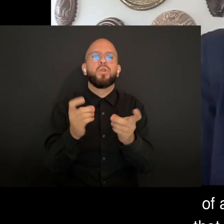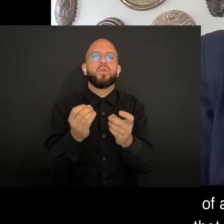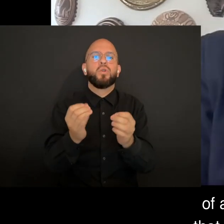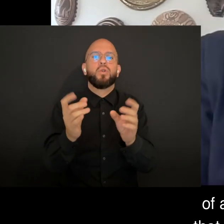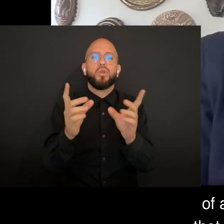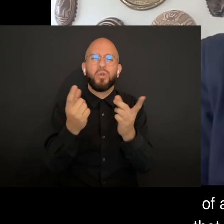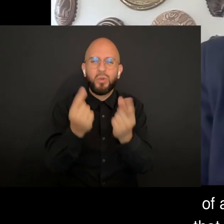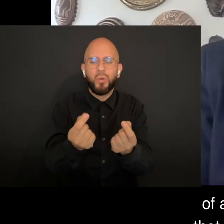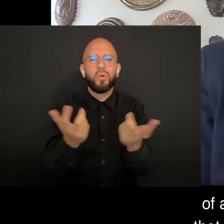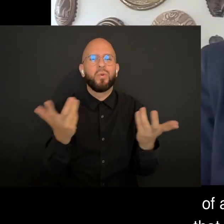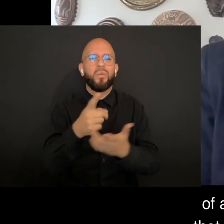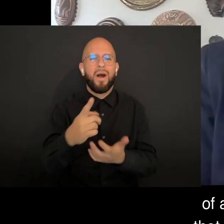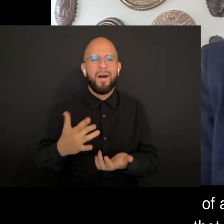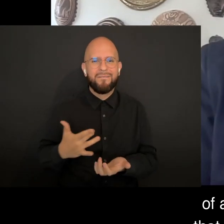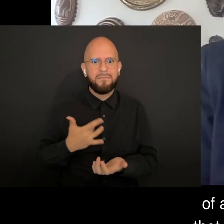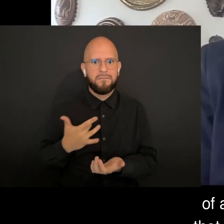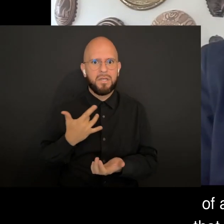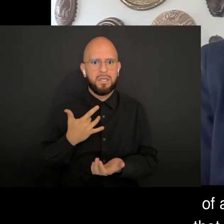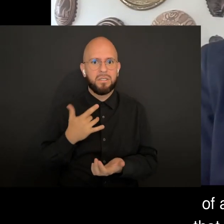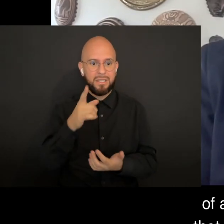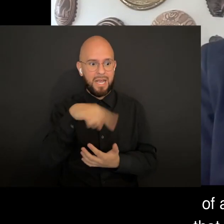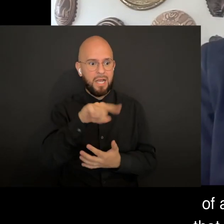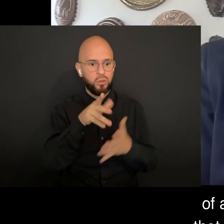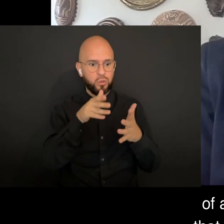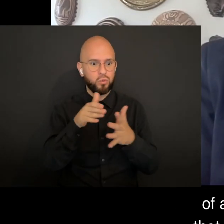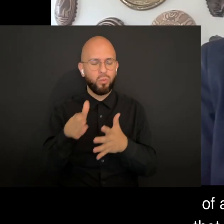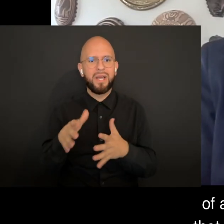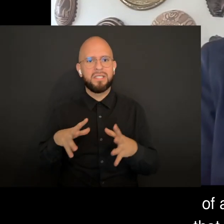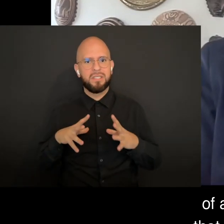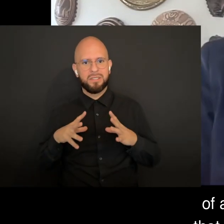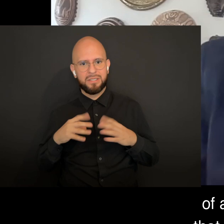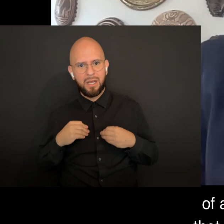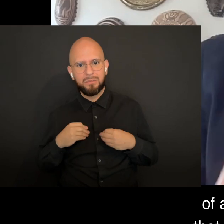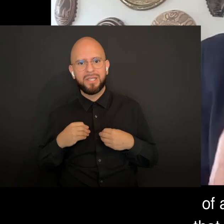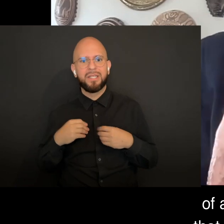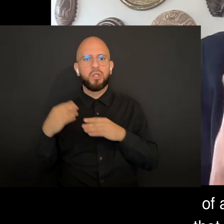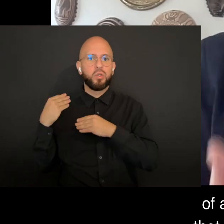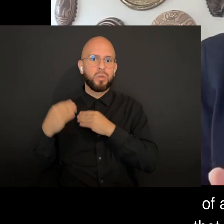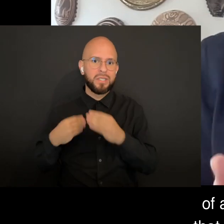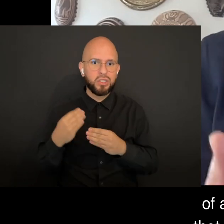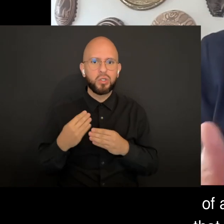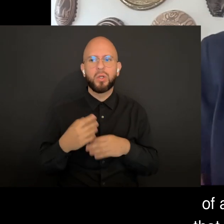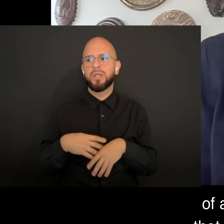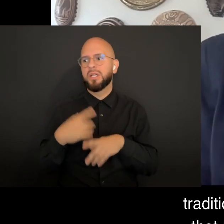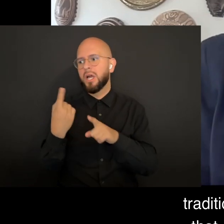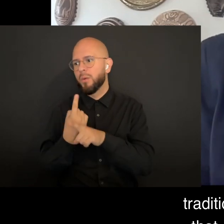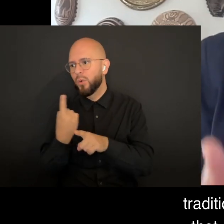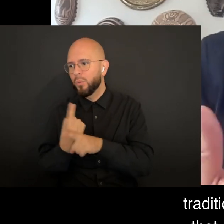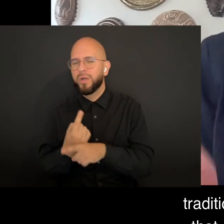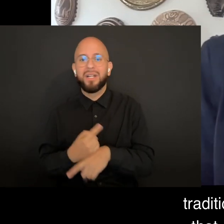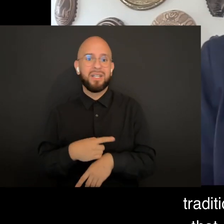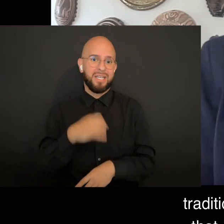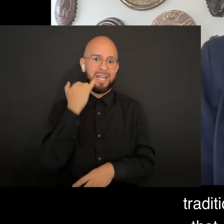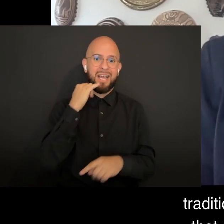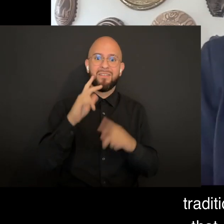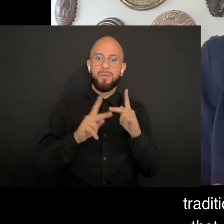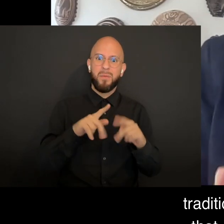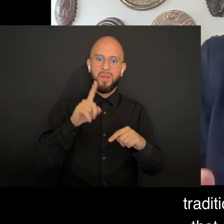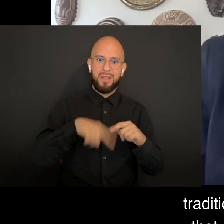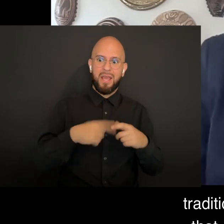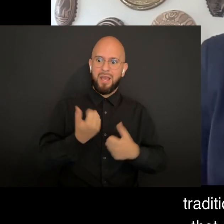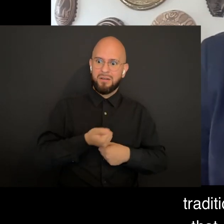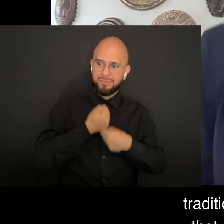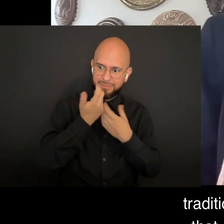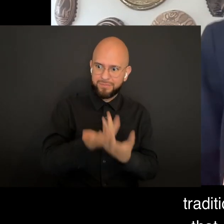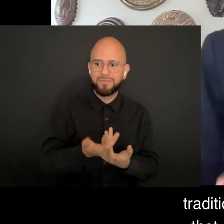acting out the feelings and the grief that we feel in ways that are accepted and traditional and appropriate.